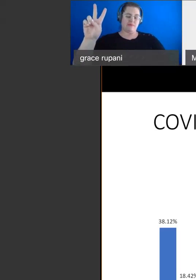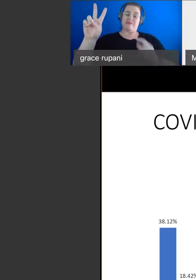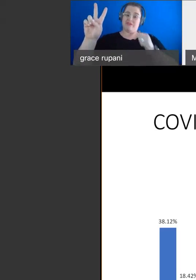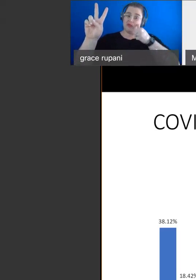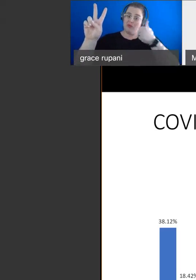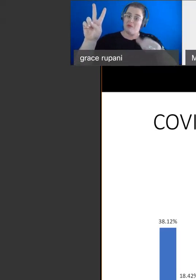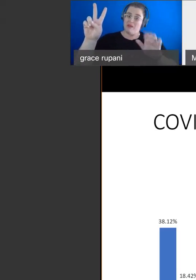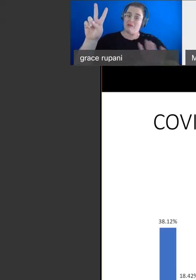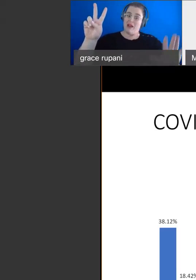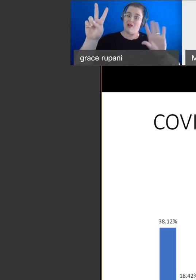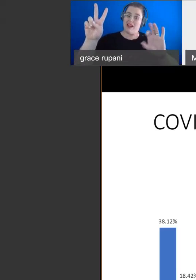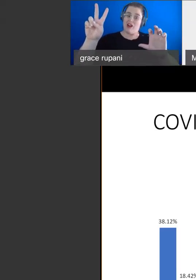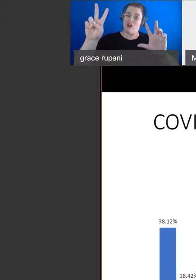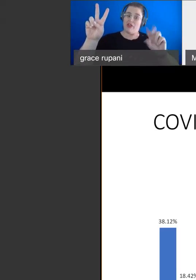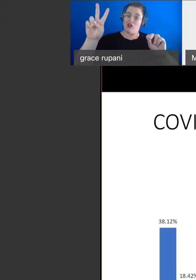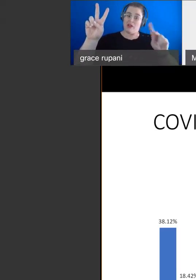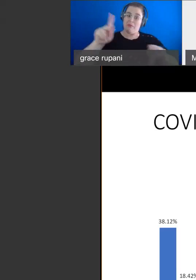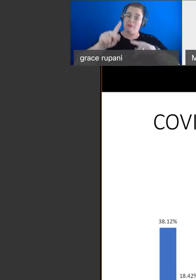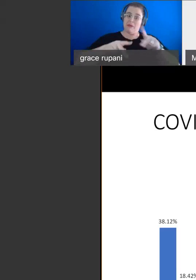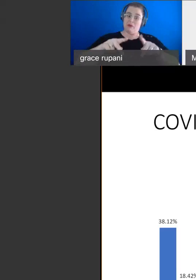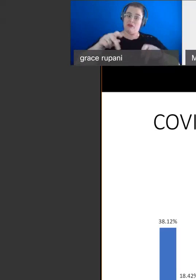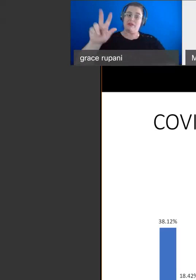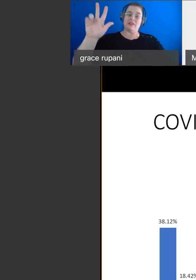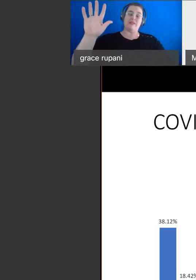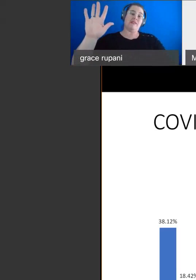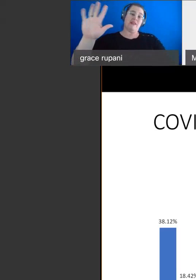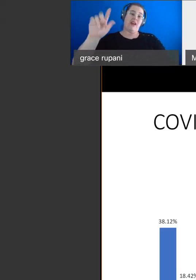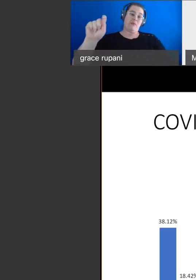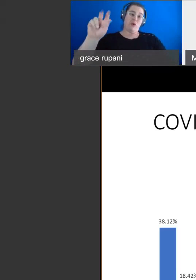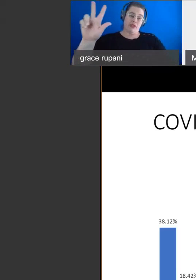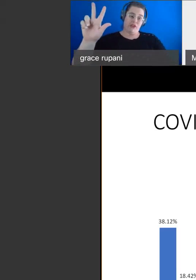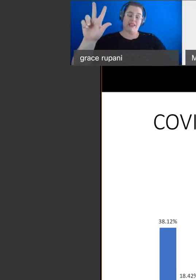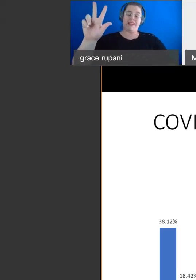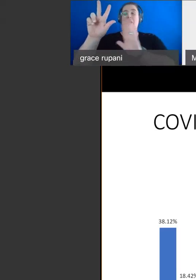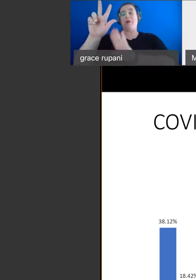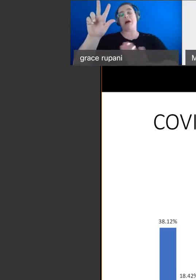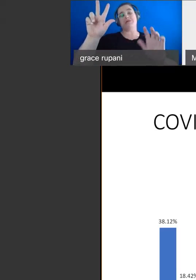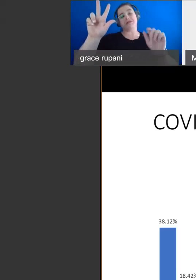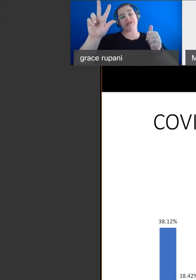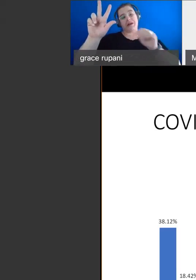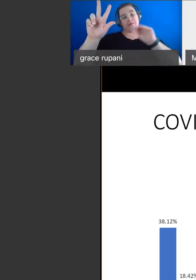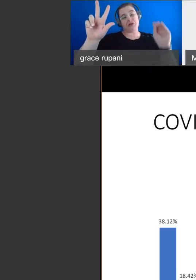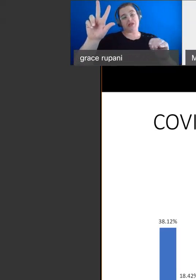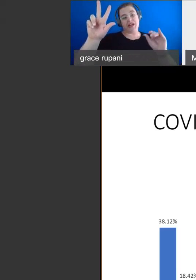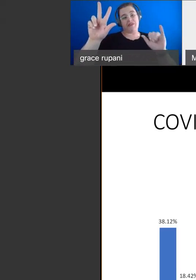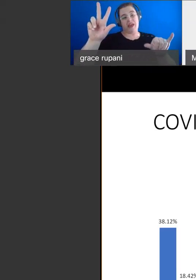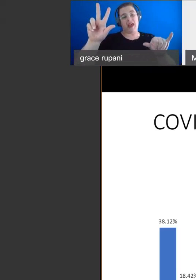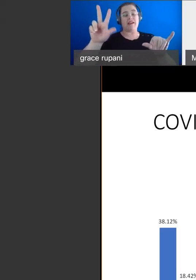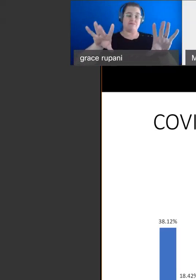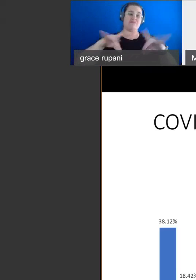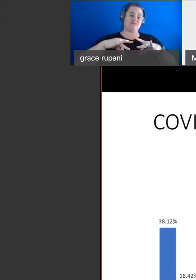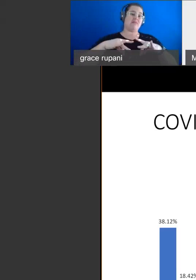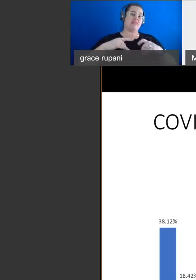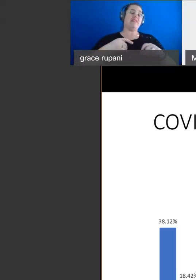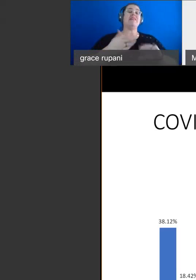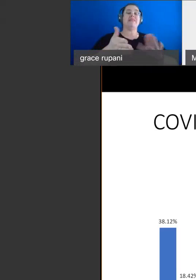people. And of those, about 10% of the people in natural homes who've contracted COVID have died, and all